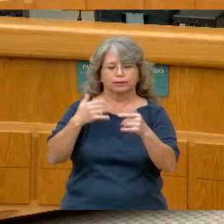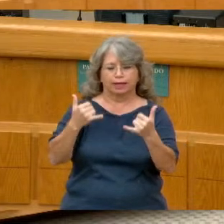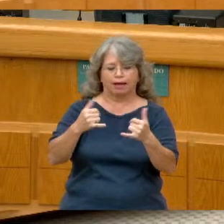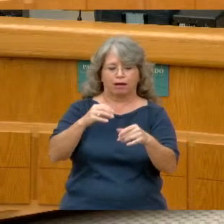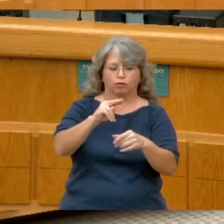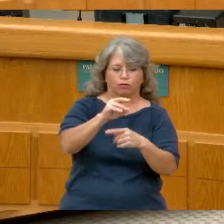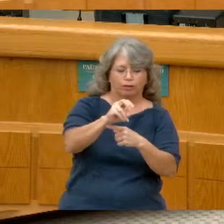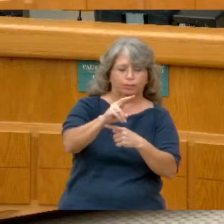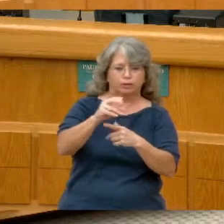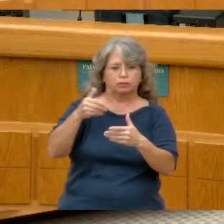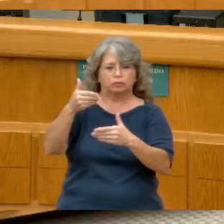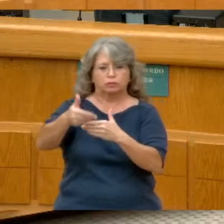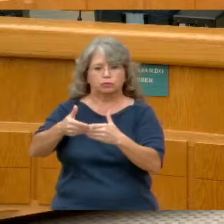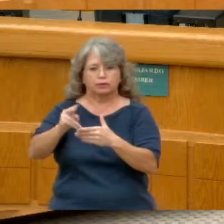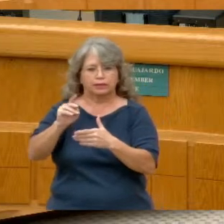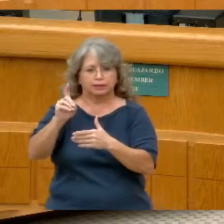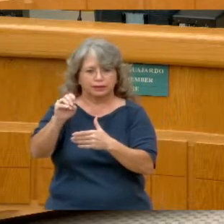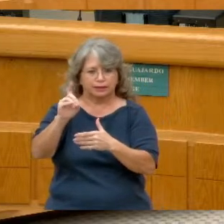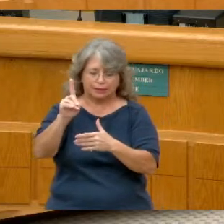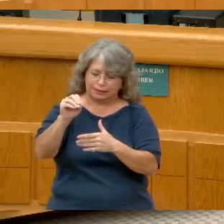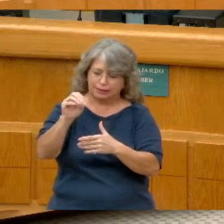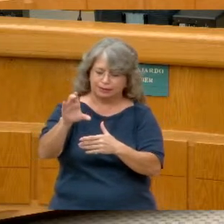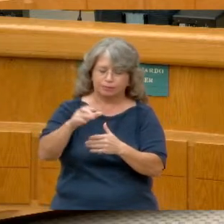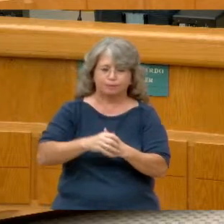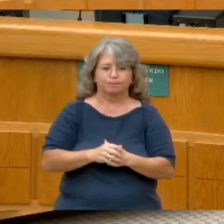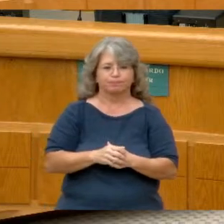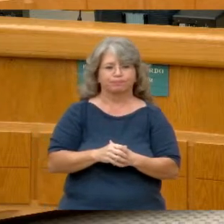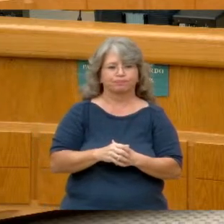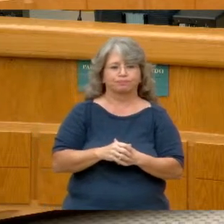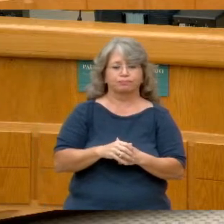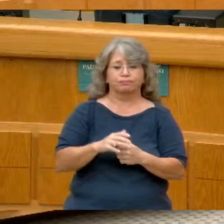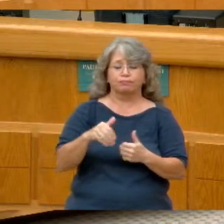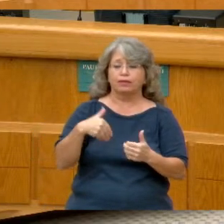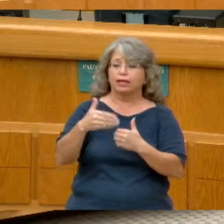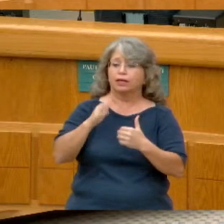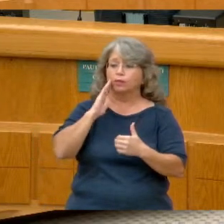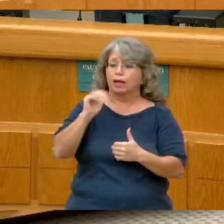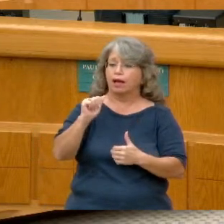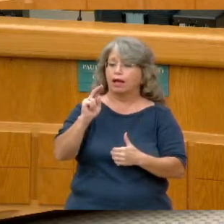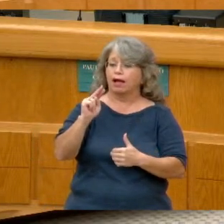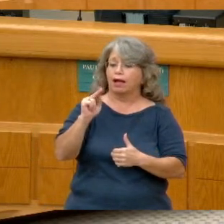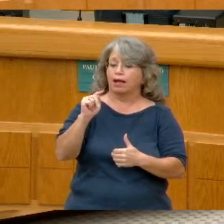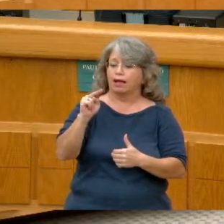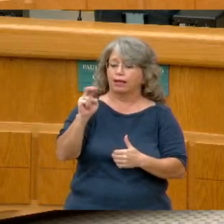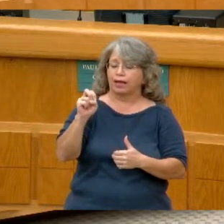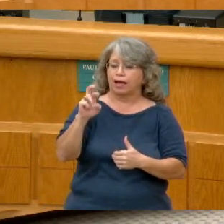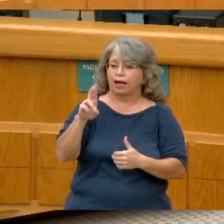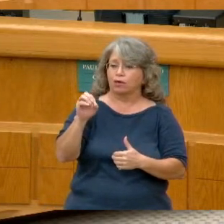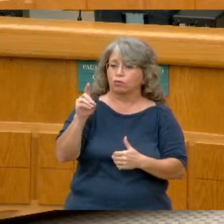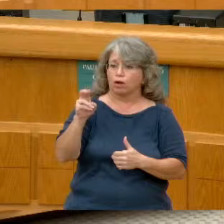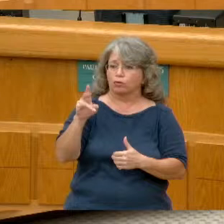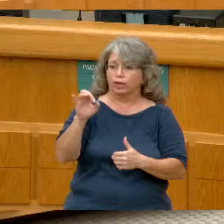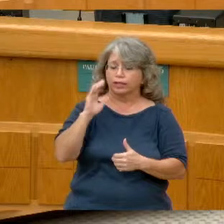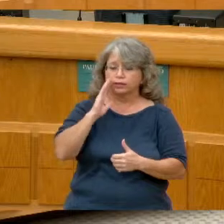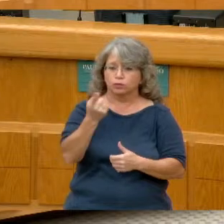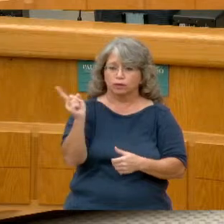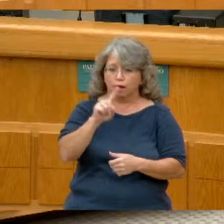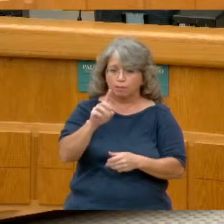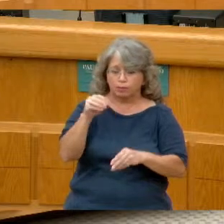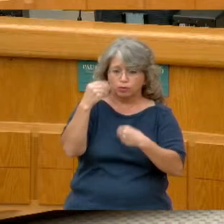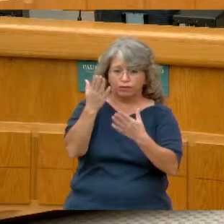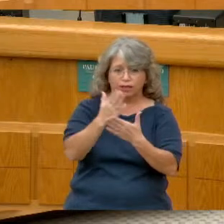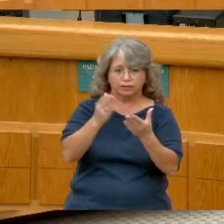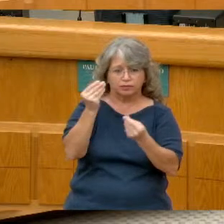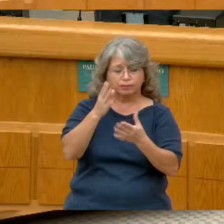be coming and giving us some information from the health district, and then Dr. Bird will be providing some information that I think is really important